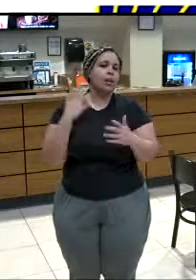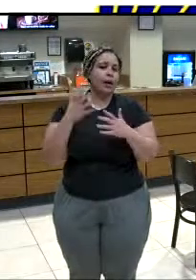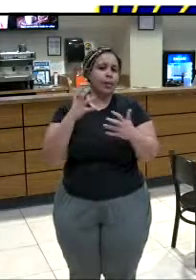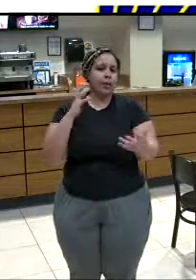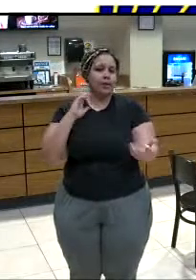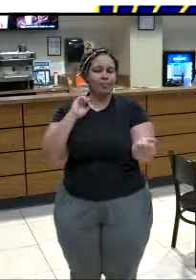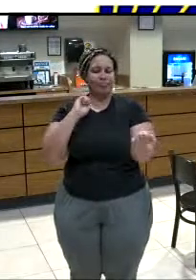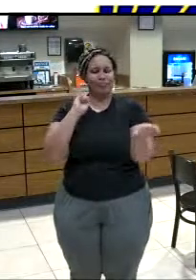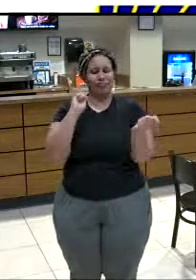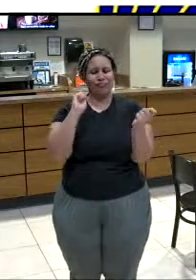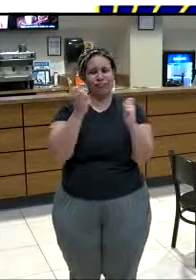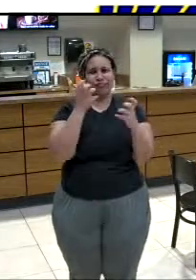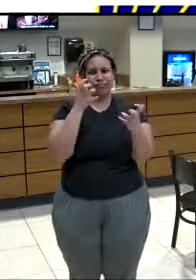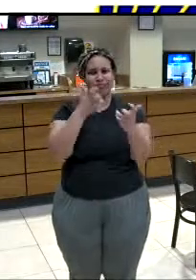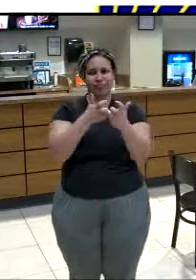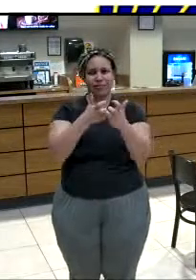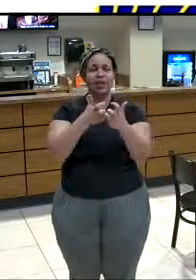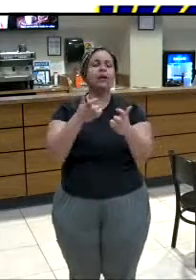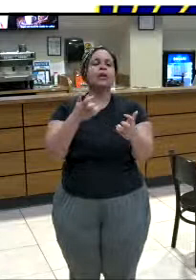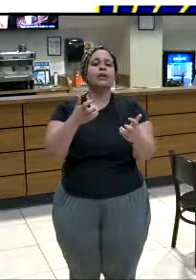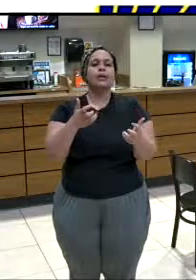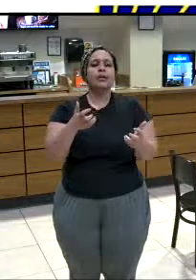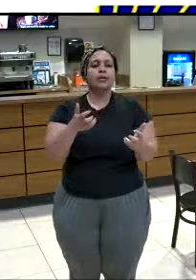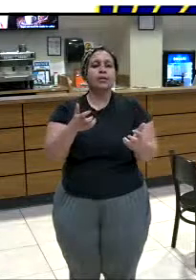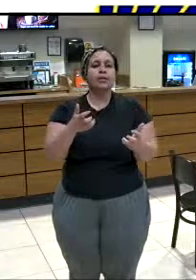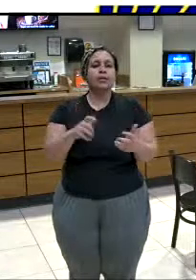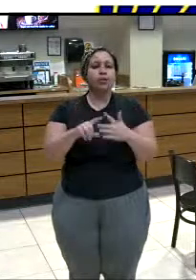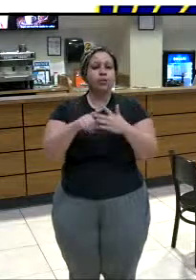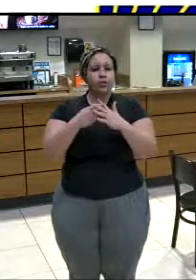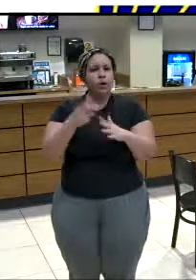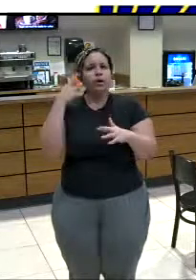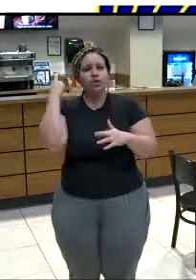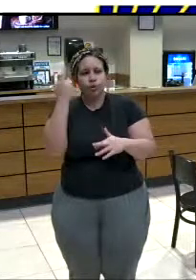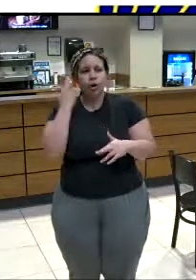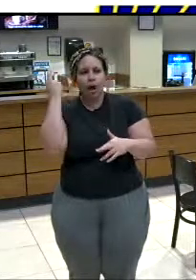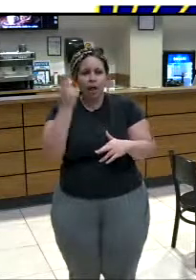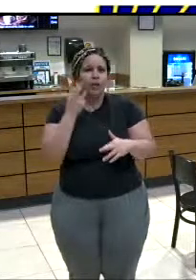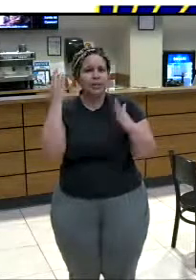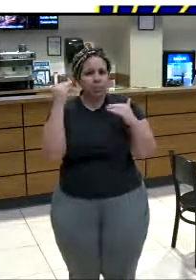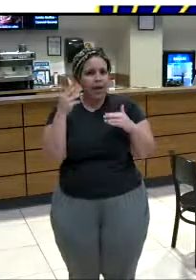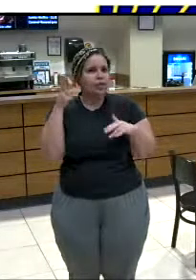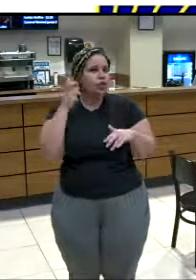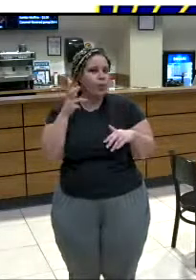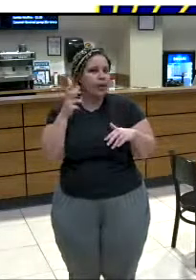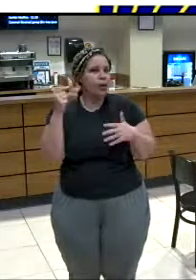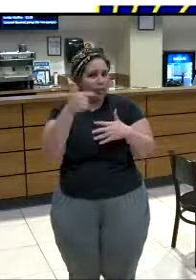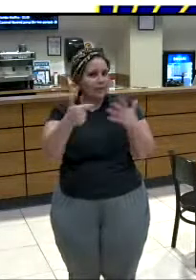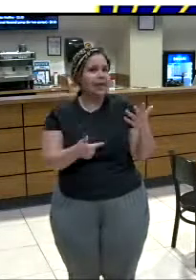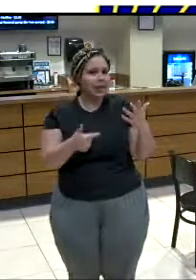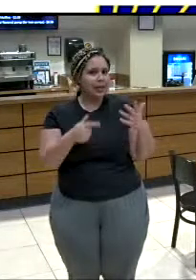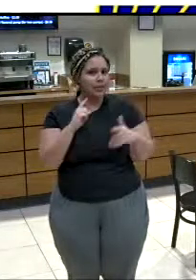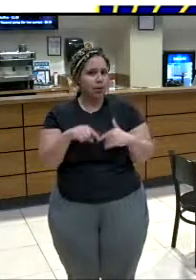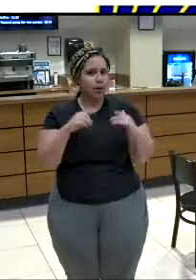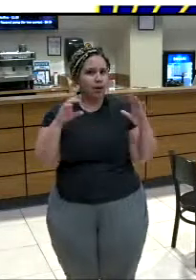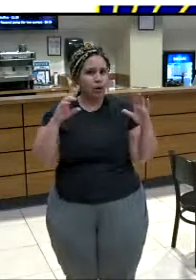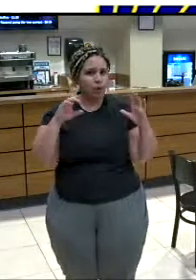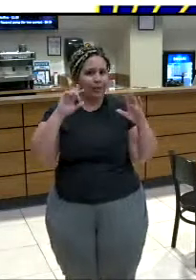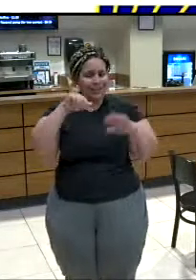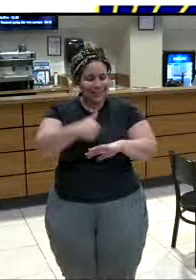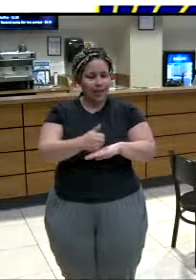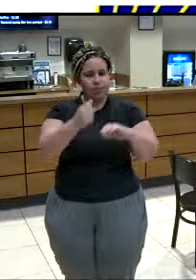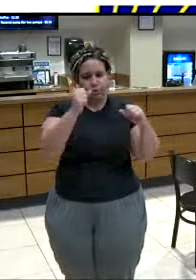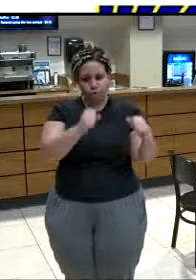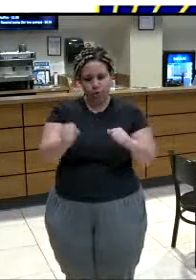this template, but the idea is that it will start to sound familiar and you should expect to hear these things when we do these strategic plan